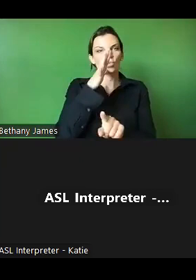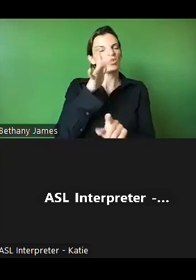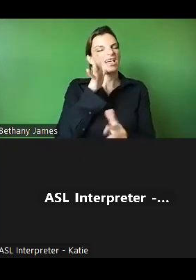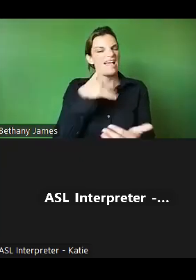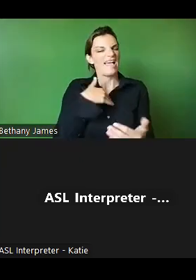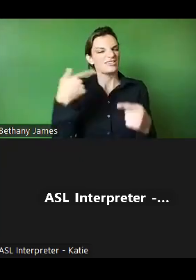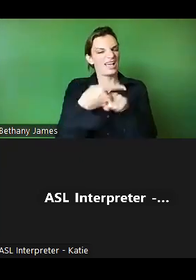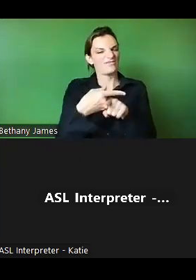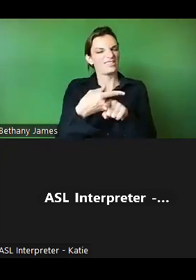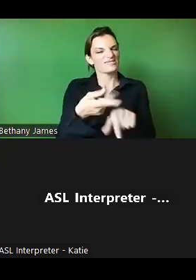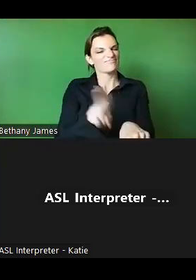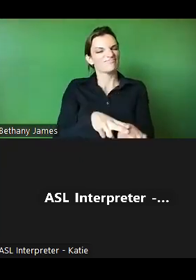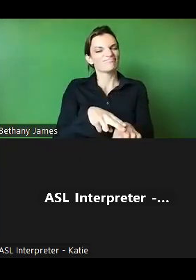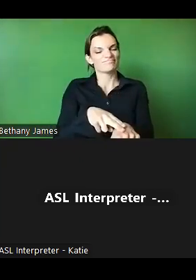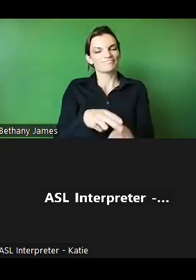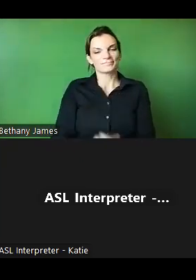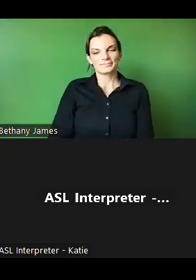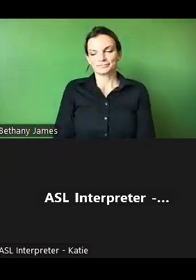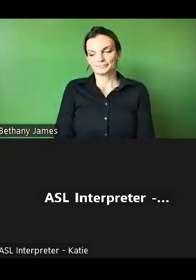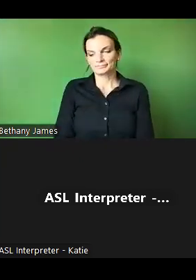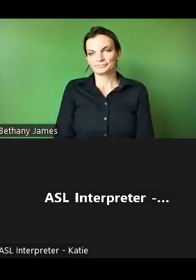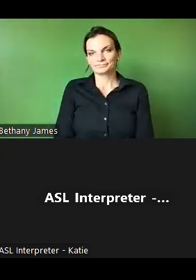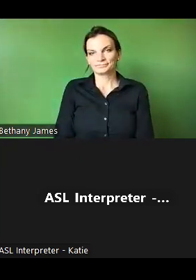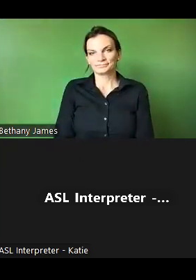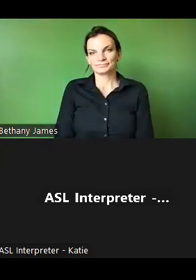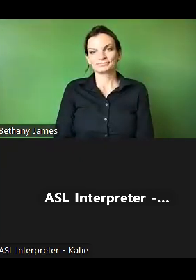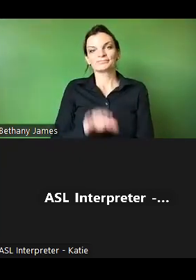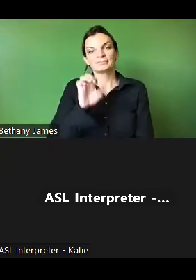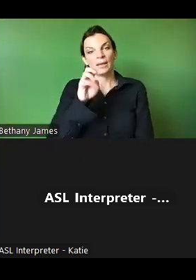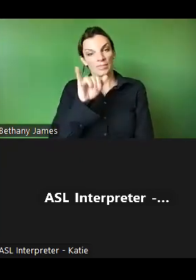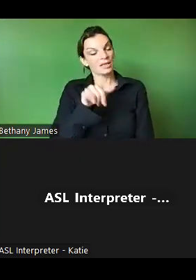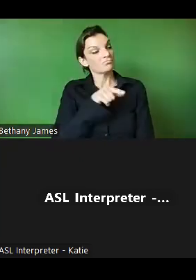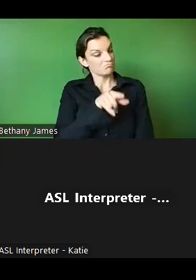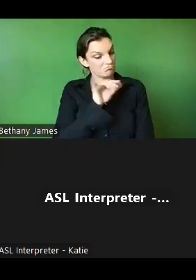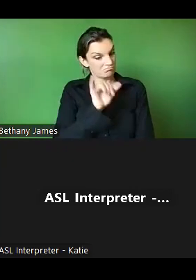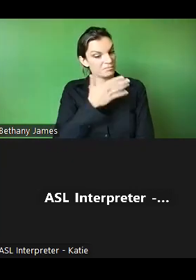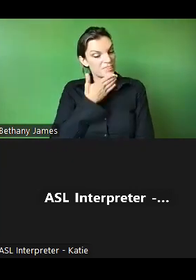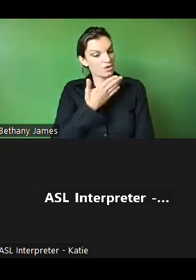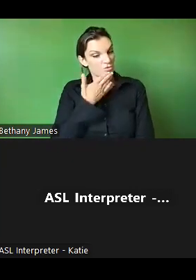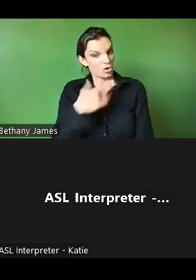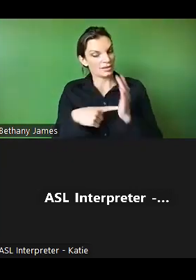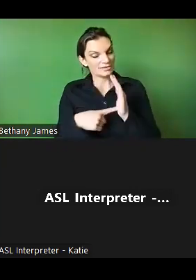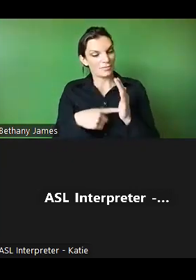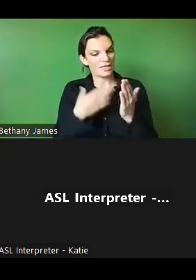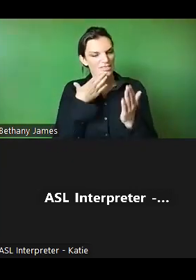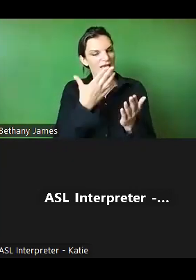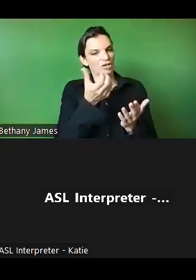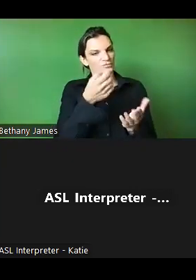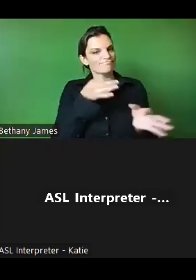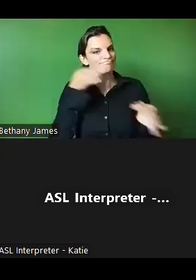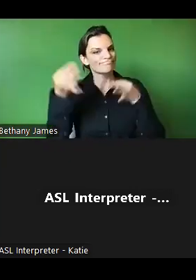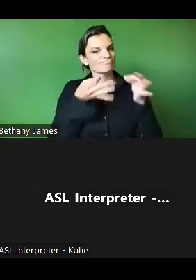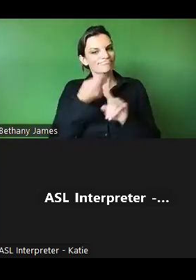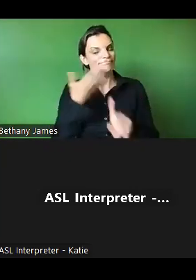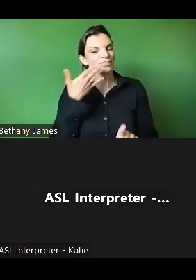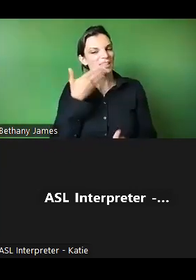conflict. So, Absolutely. Okay, Yep. thank you. Those are some great examples to help us understand. Appreciate that.